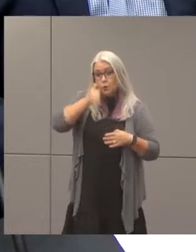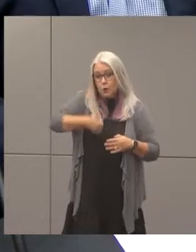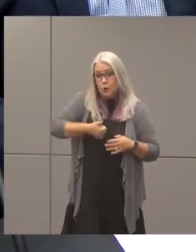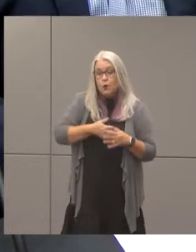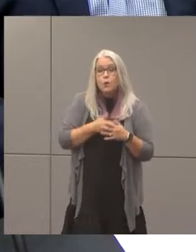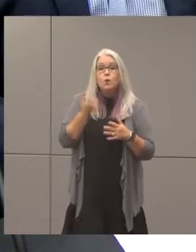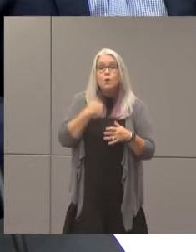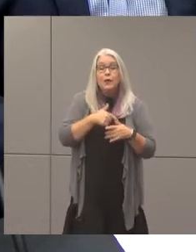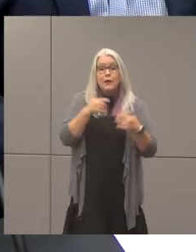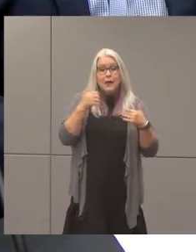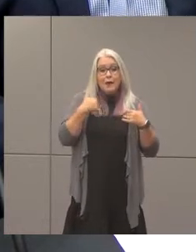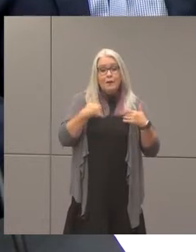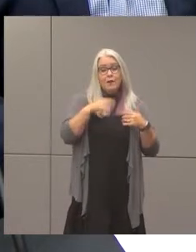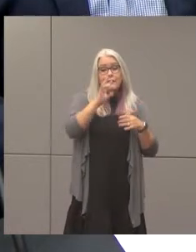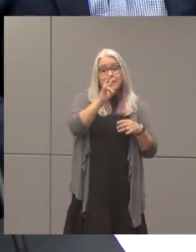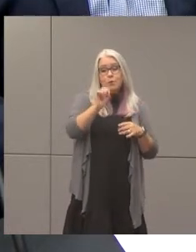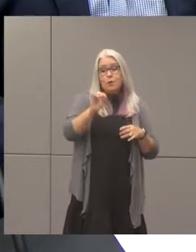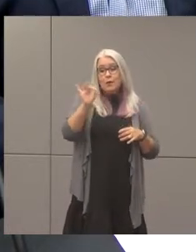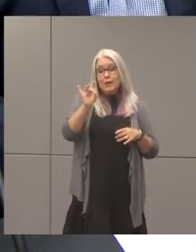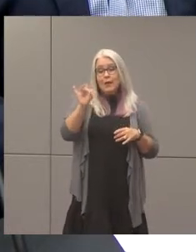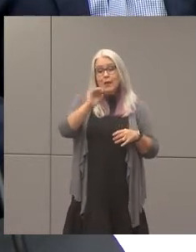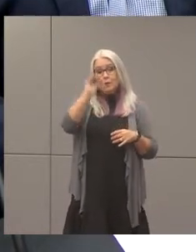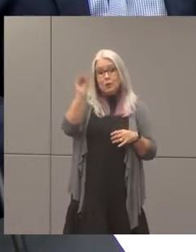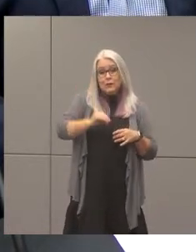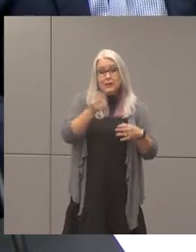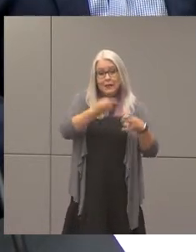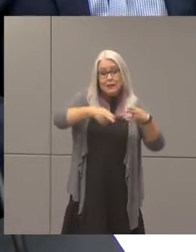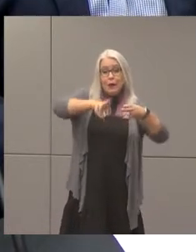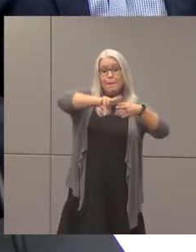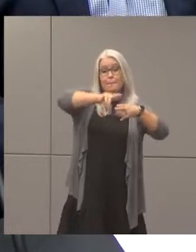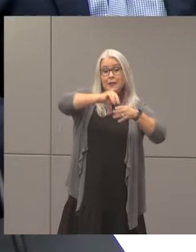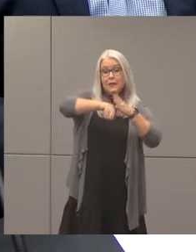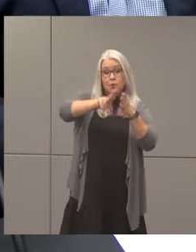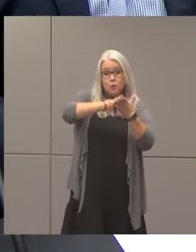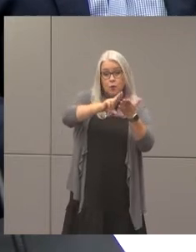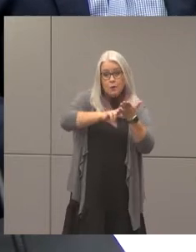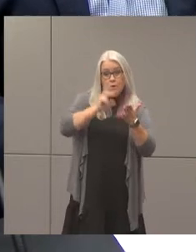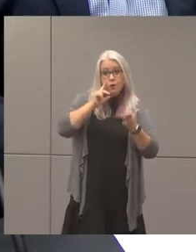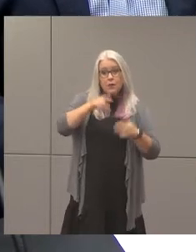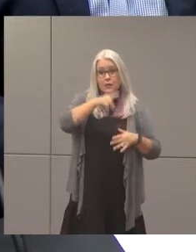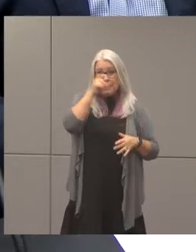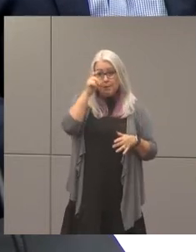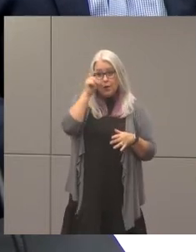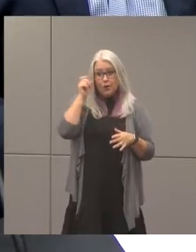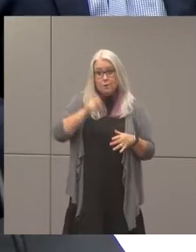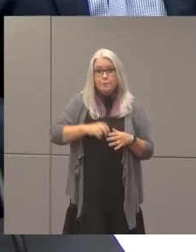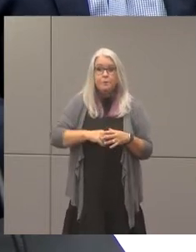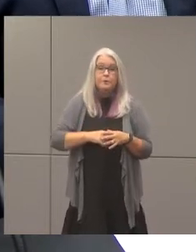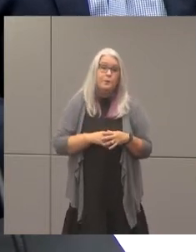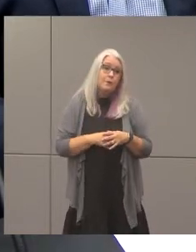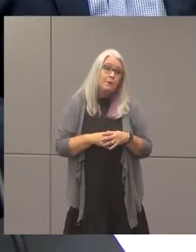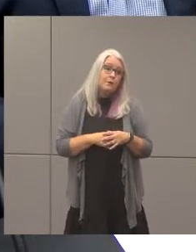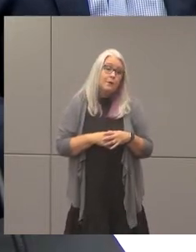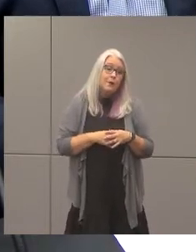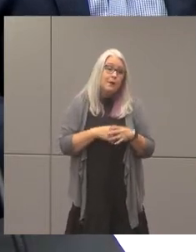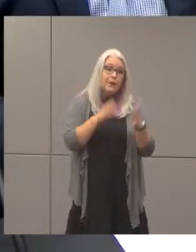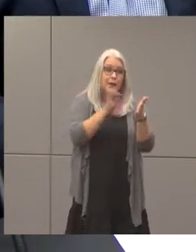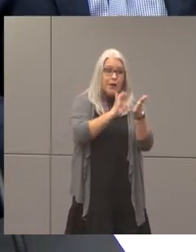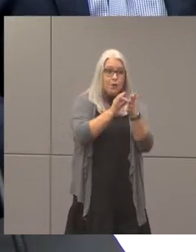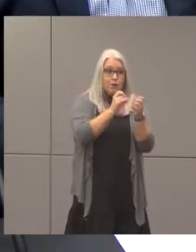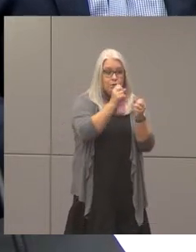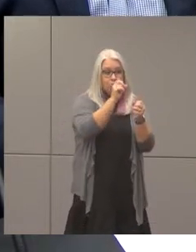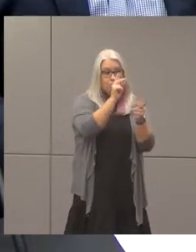are 7.8% up in enrollment this summer. That's in head count. We are